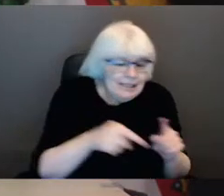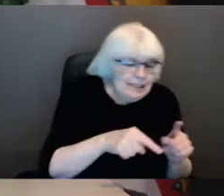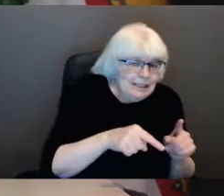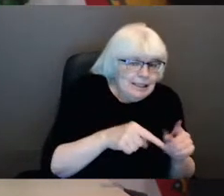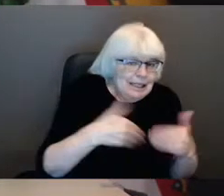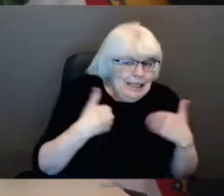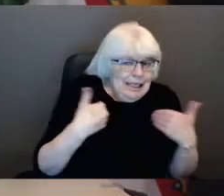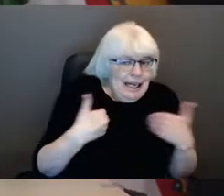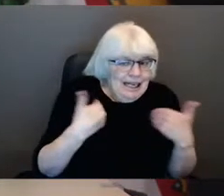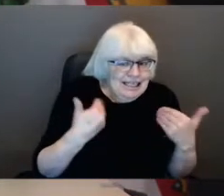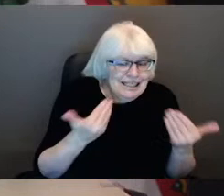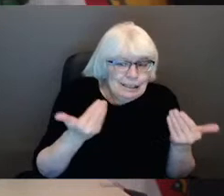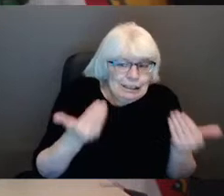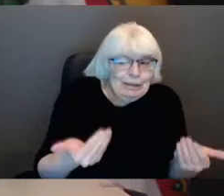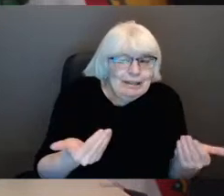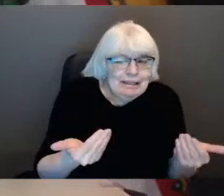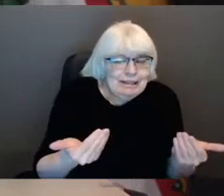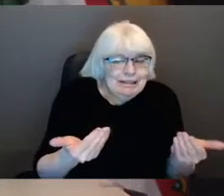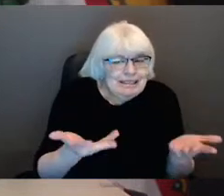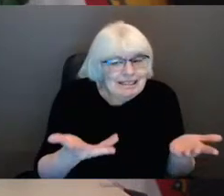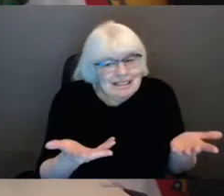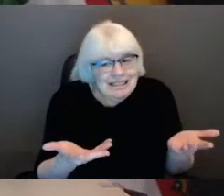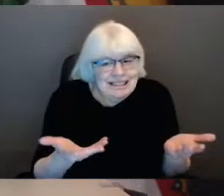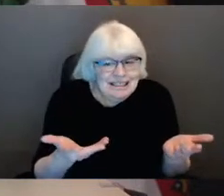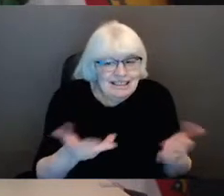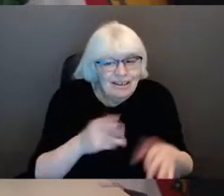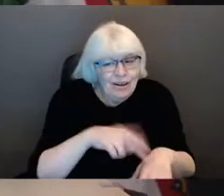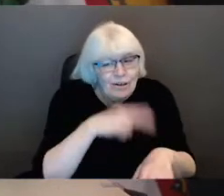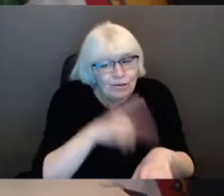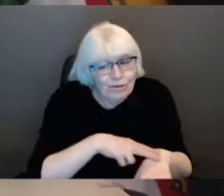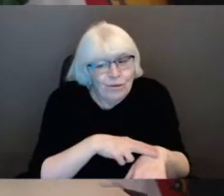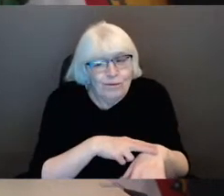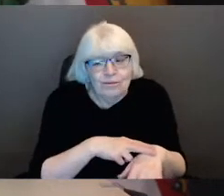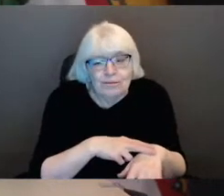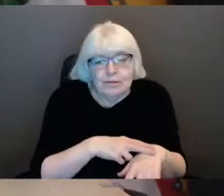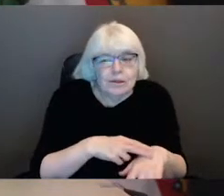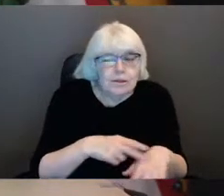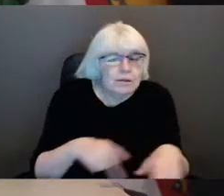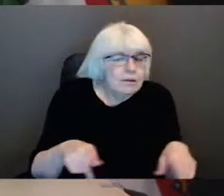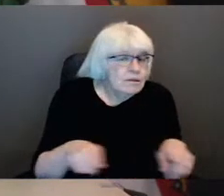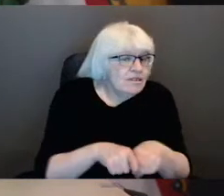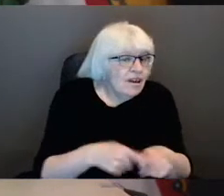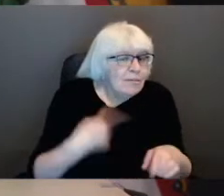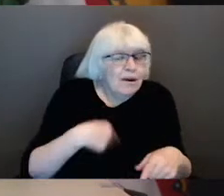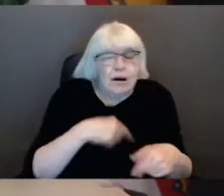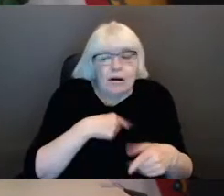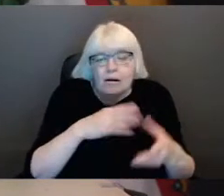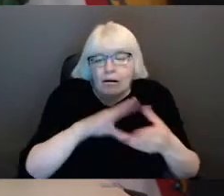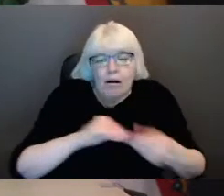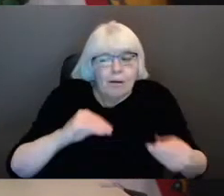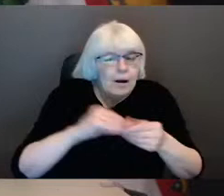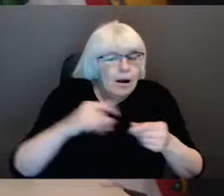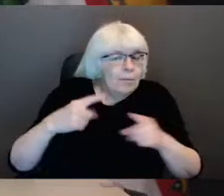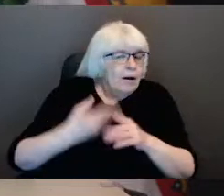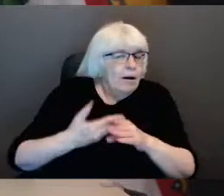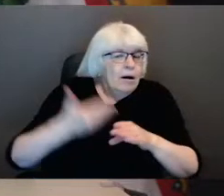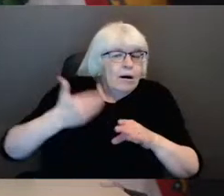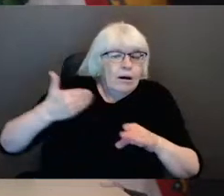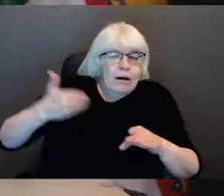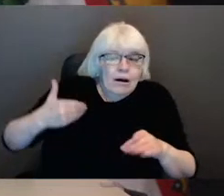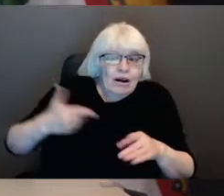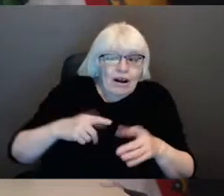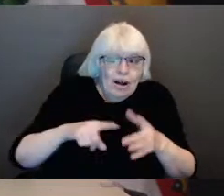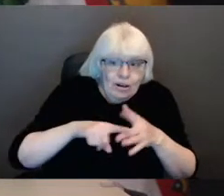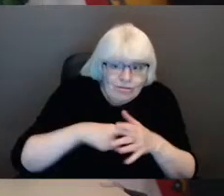I think, and we've said this before, if we need to go into school A and to try